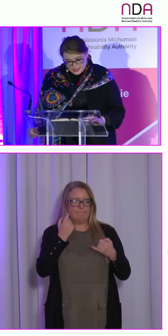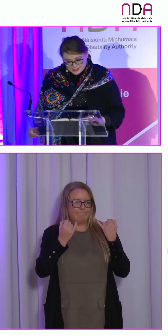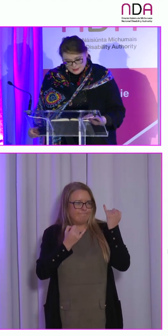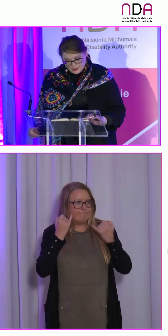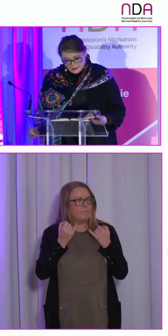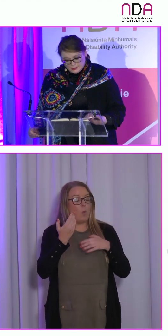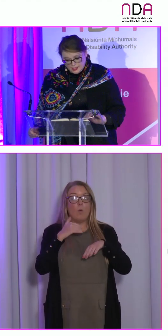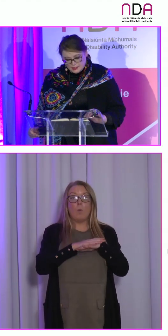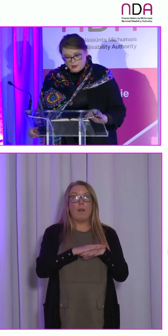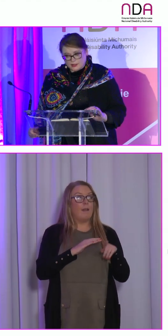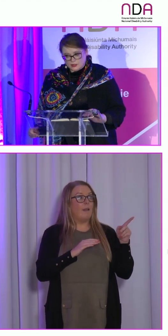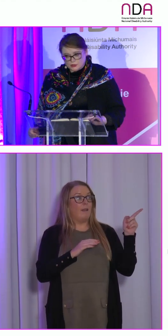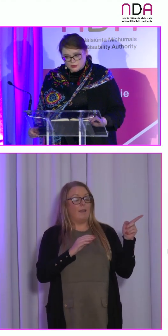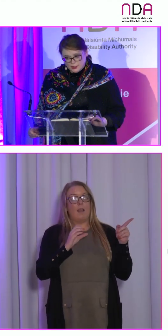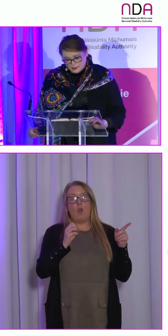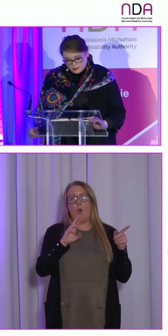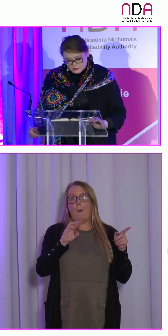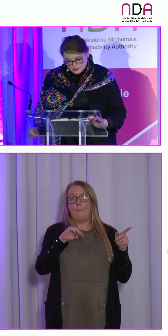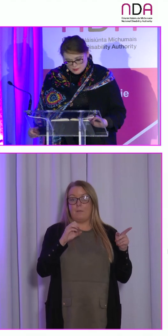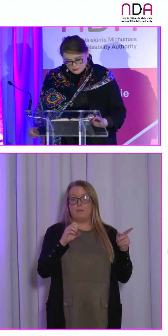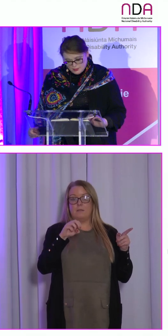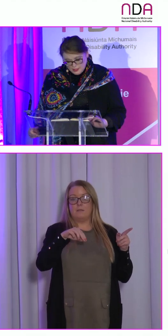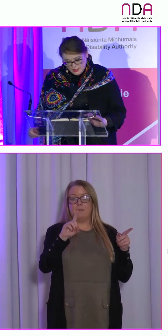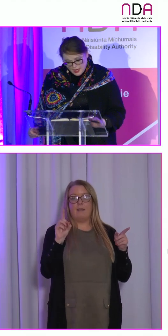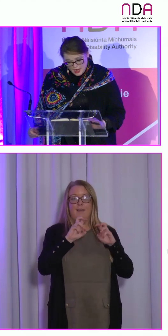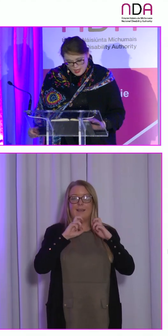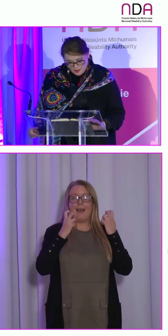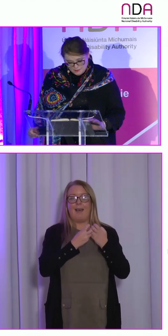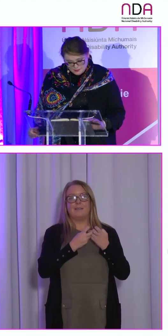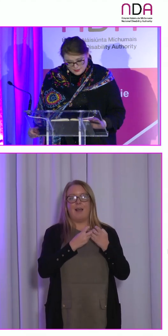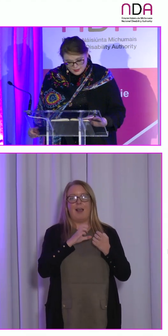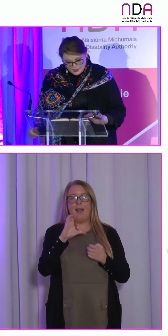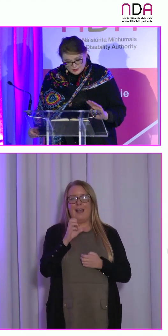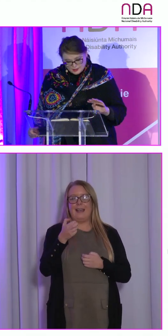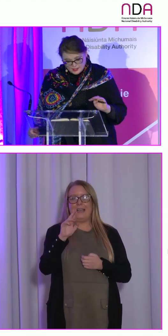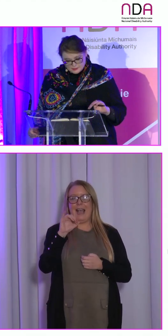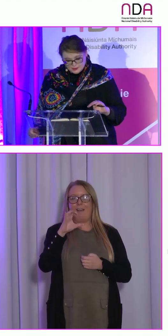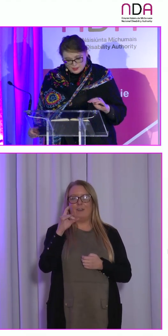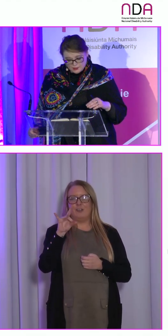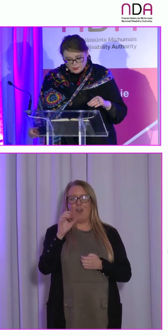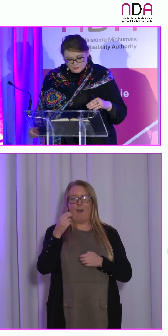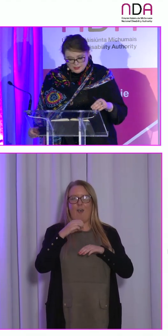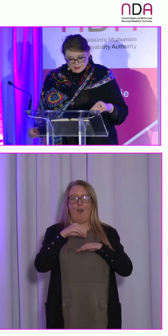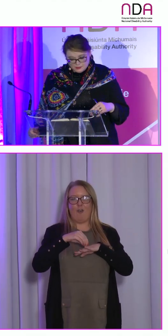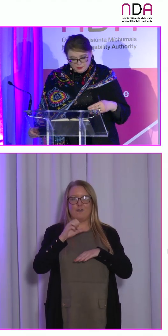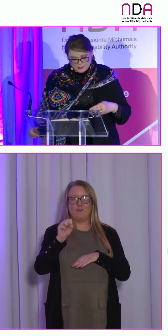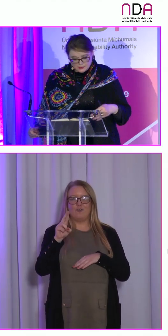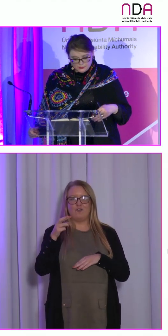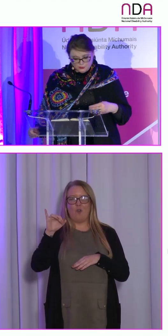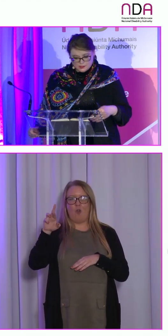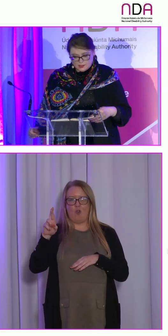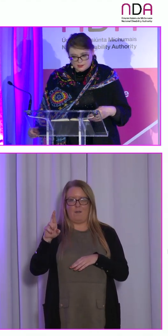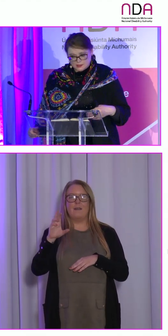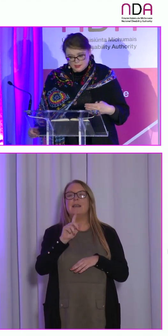Ormond Castle in Cork on Shore in County Tipperary. And that has been on the basis of a